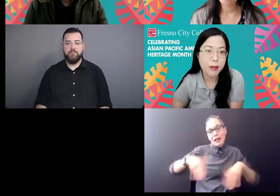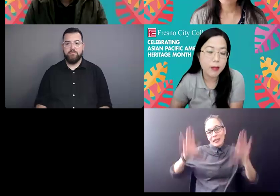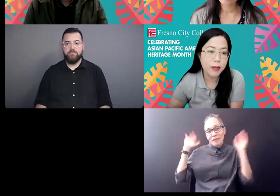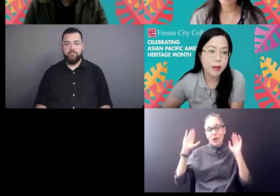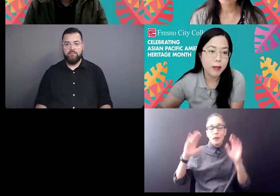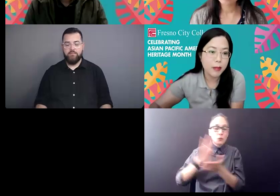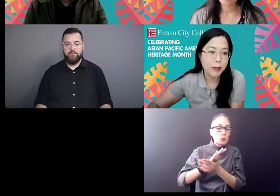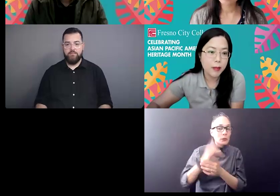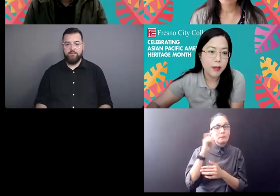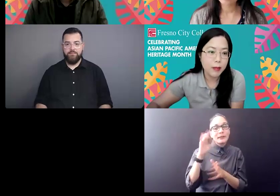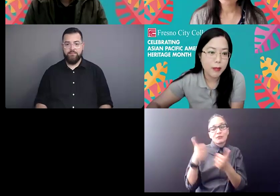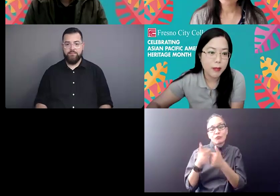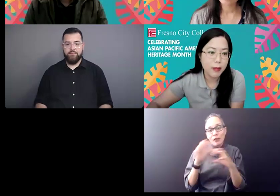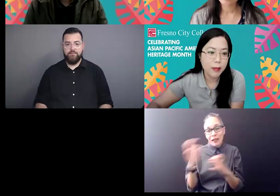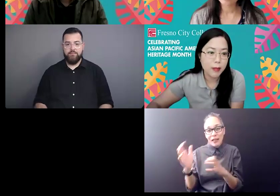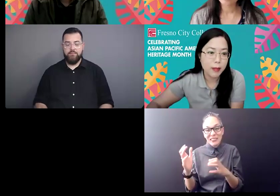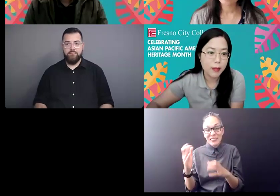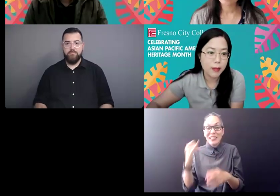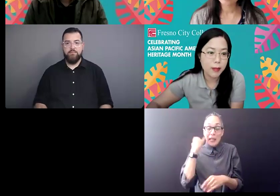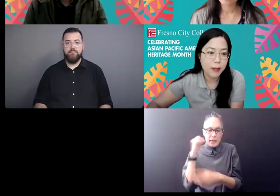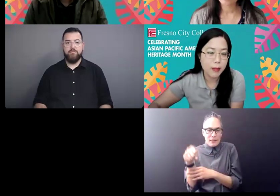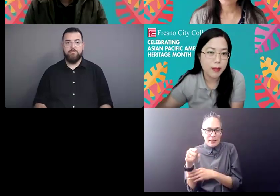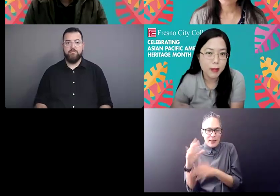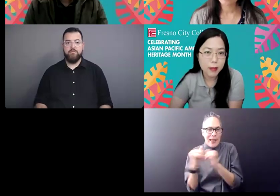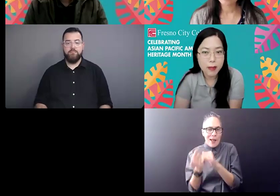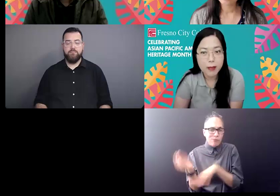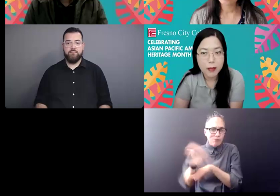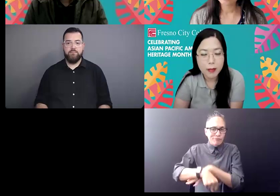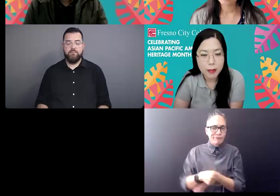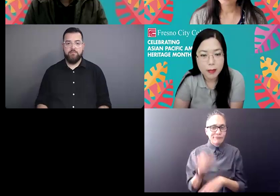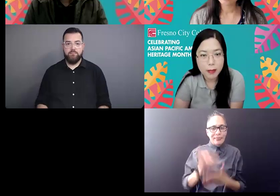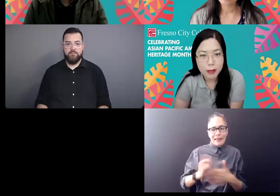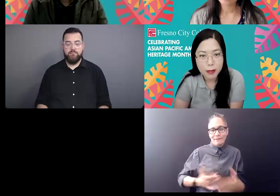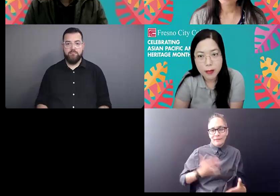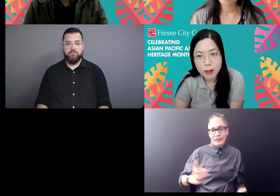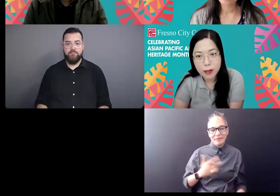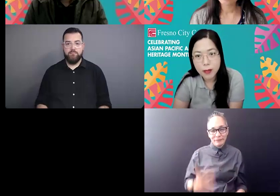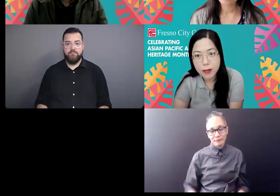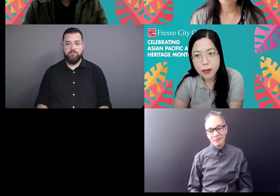courses? And if so, what did you do to complete or to motivate yourself? Anybody want to share that?